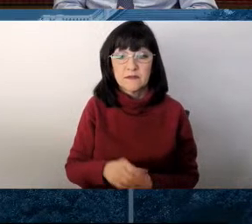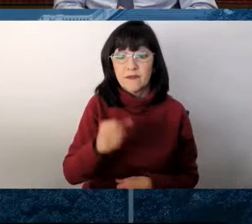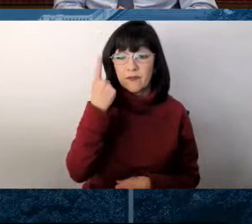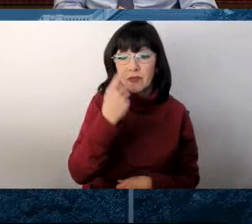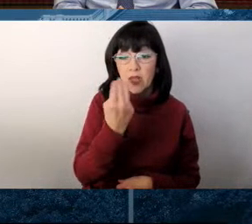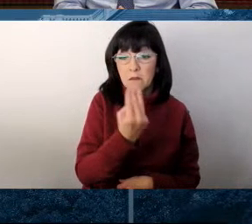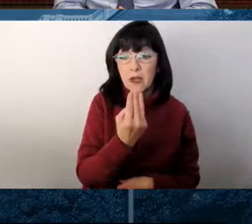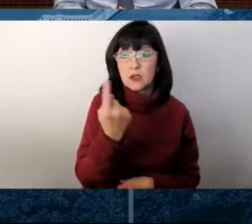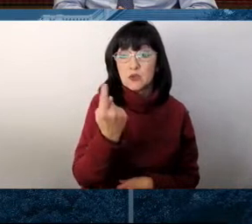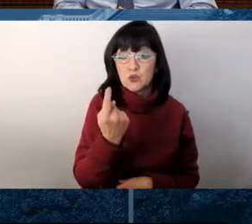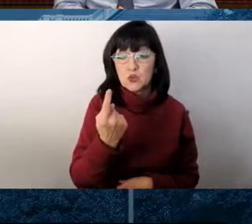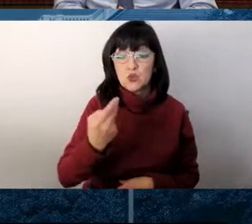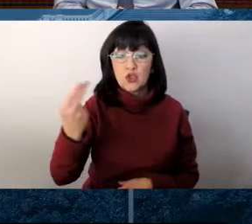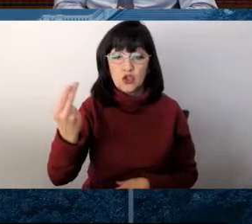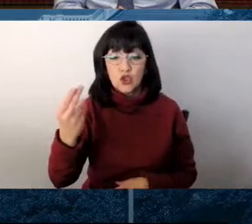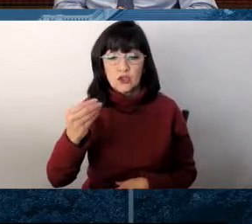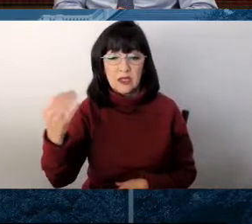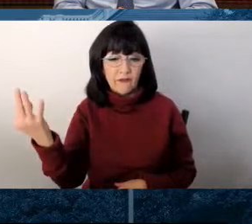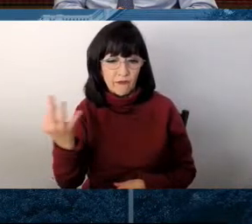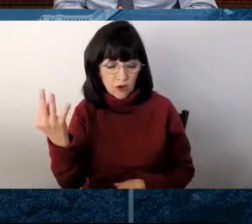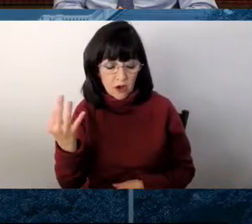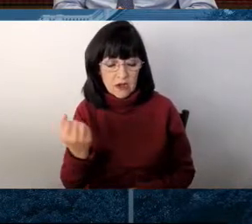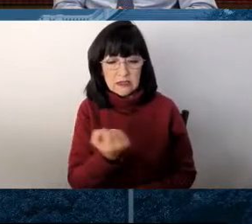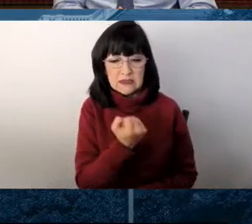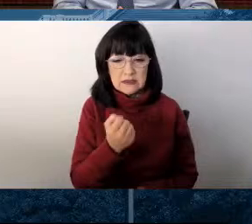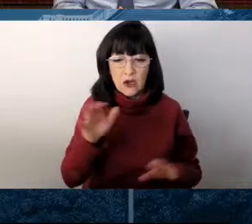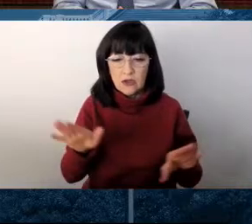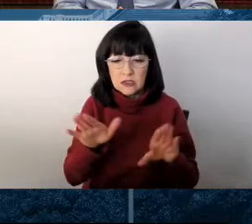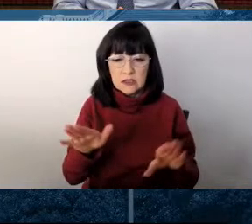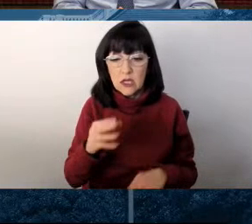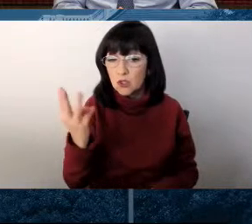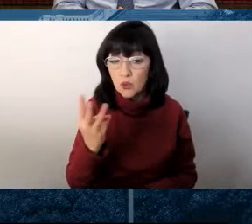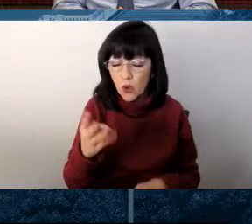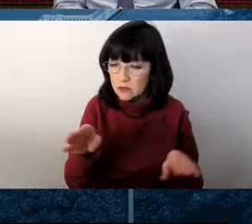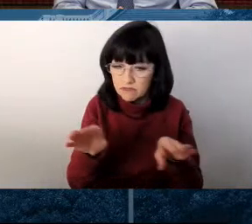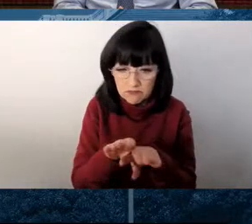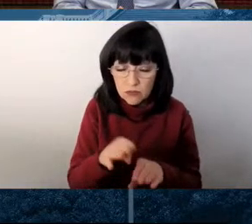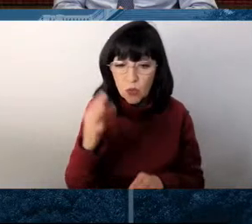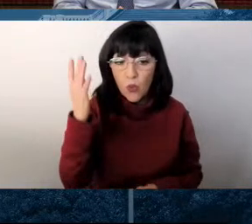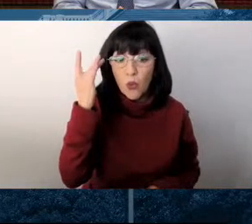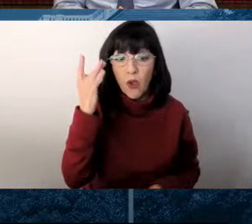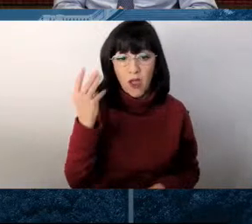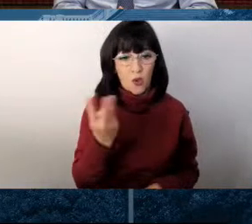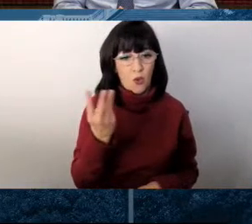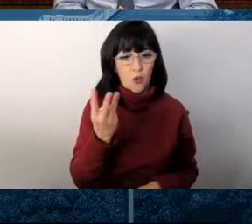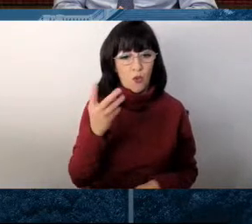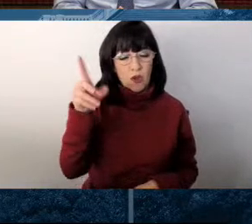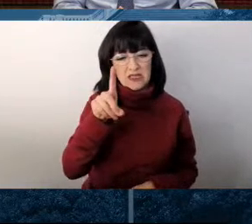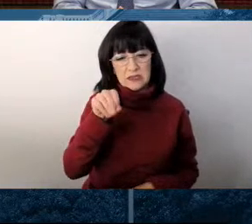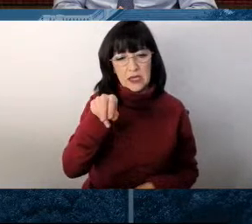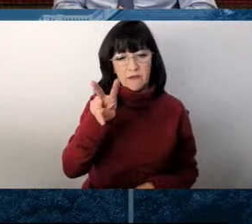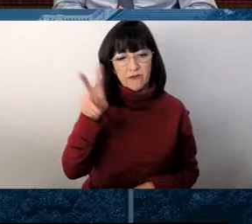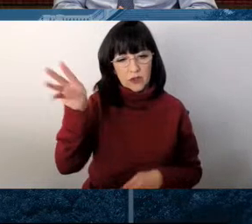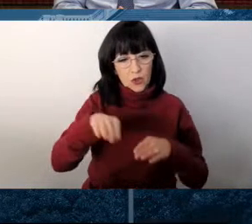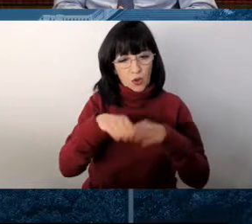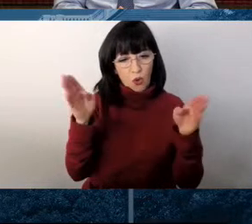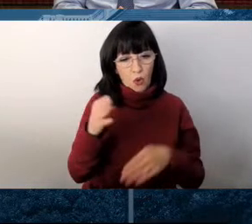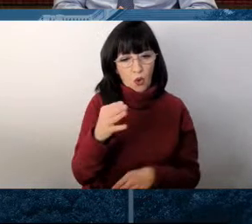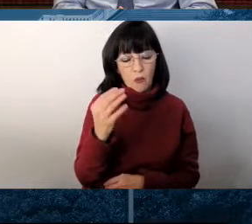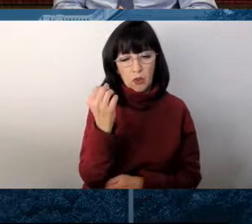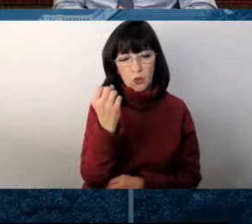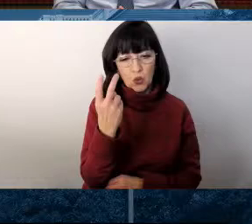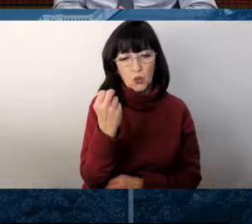a motor vehicle business on Wednesday evenings from 5:30 to 11:30. So ample opportunity for folks that